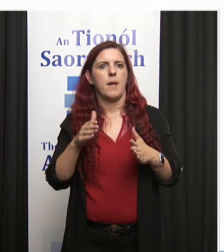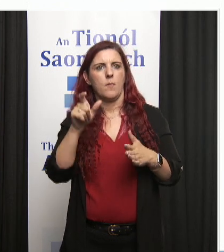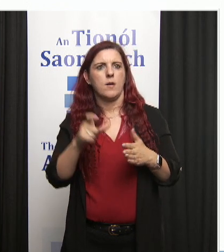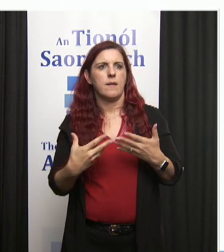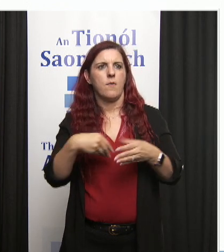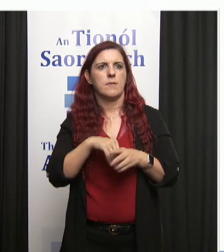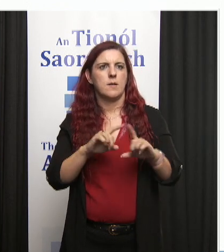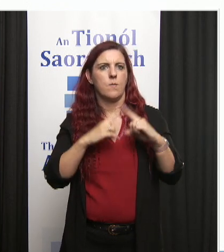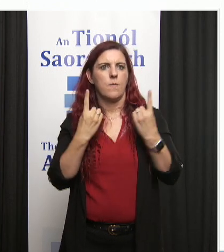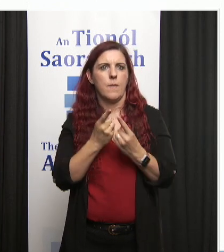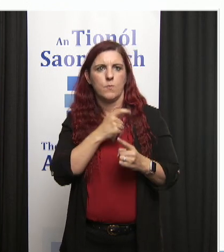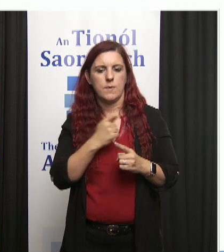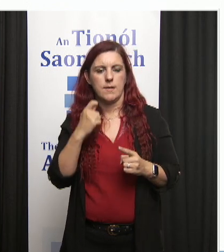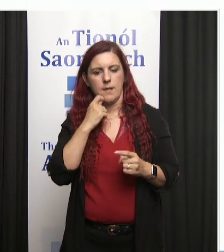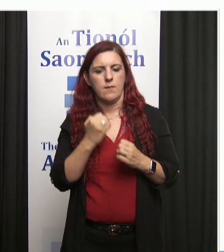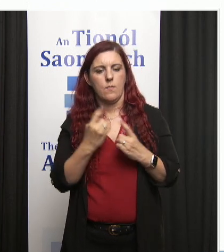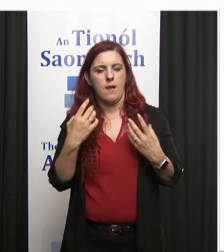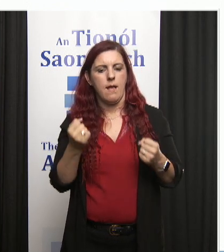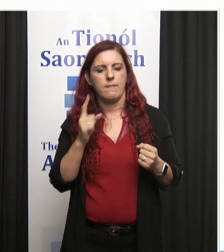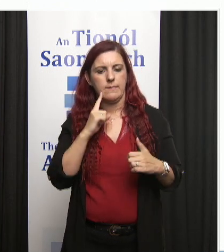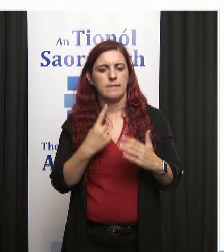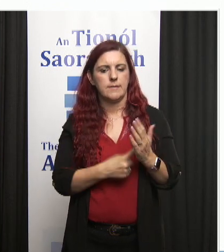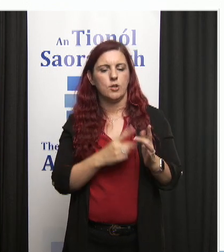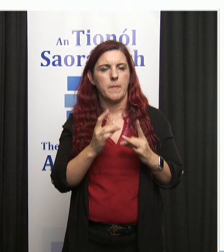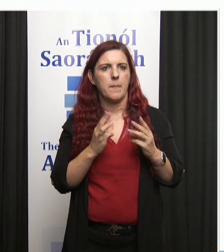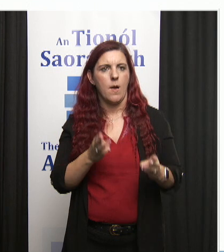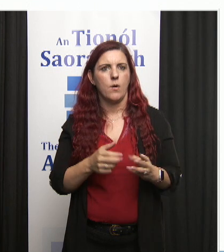to stipulate that they don't have decision-making power.